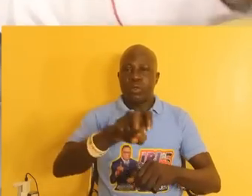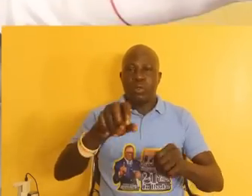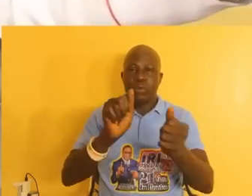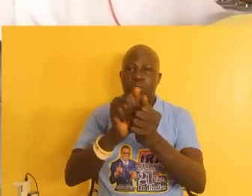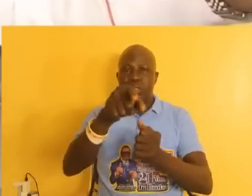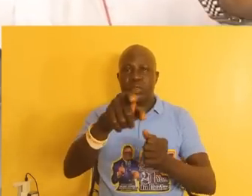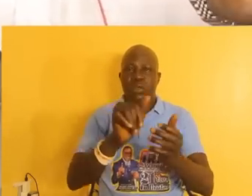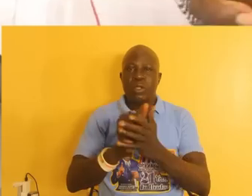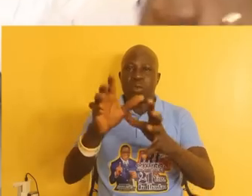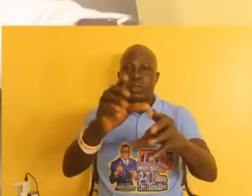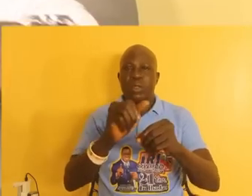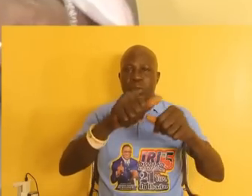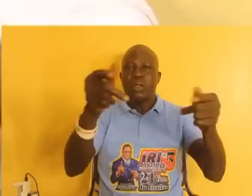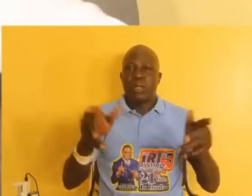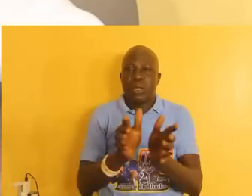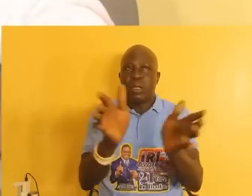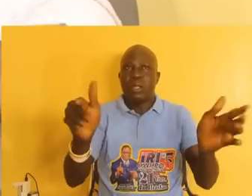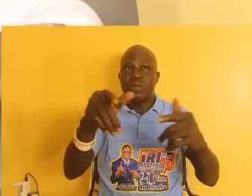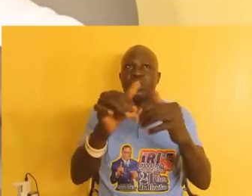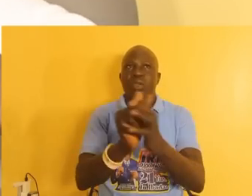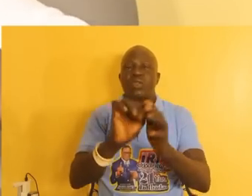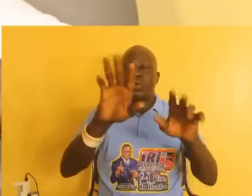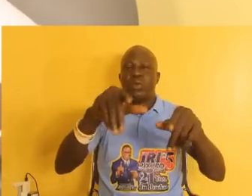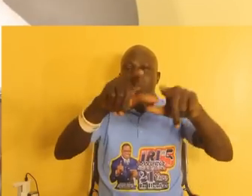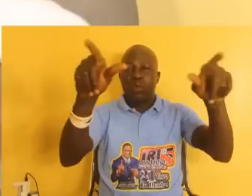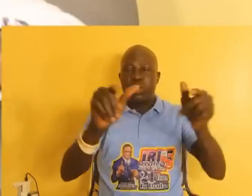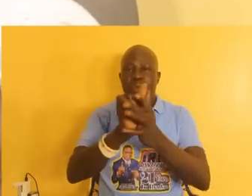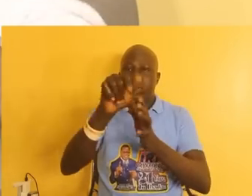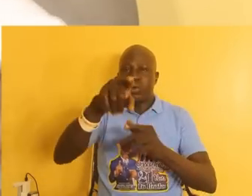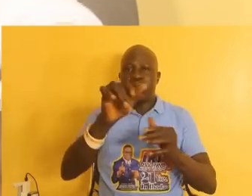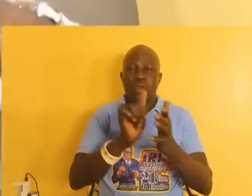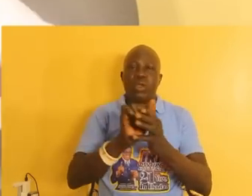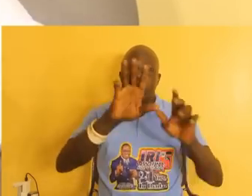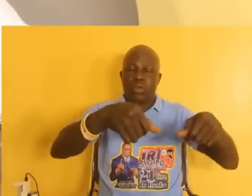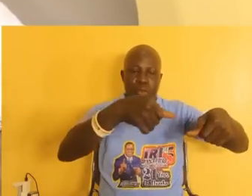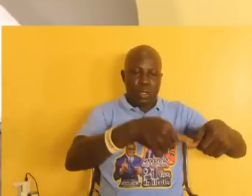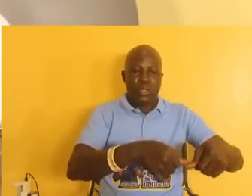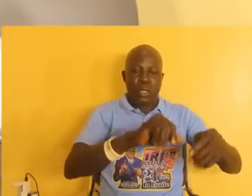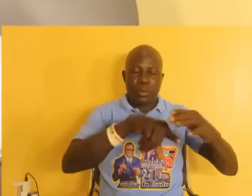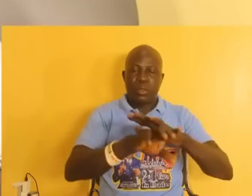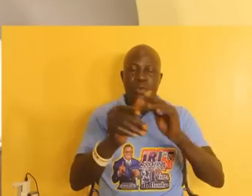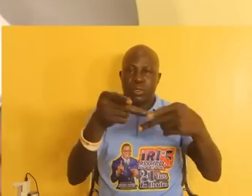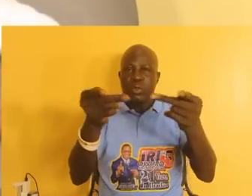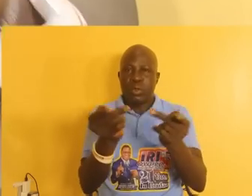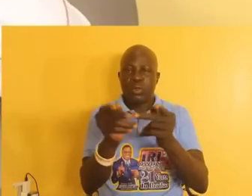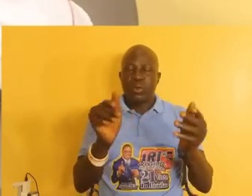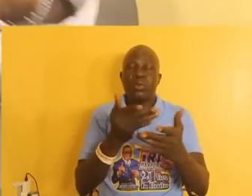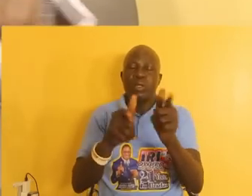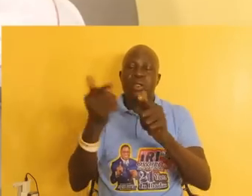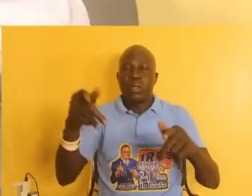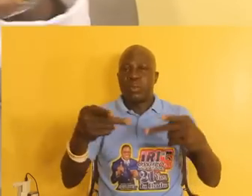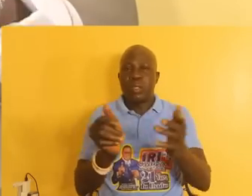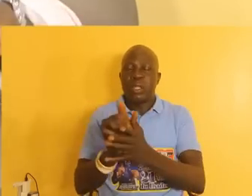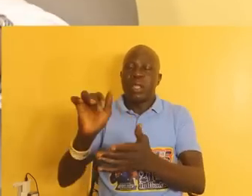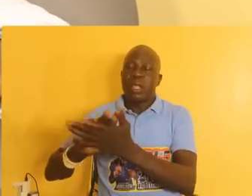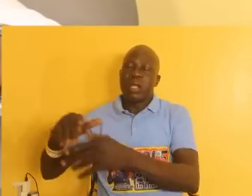with you. Oh, my God, you will enlarge you. Oh, my God, you will enlarge you. I feel directly. You were establishing a greater place. If